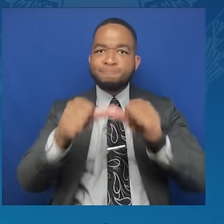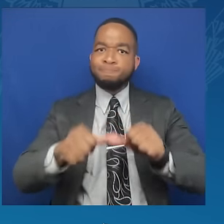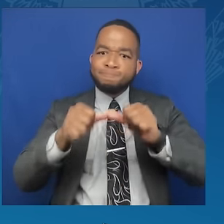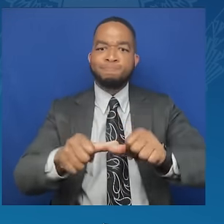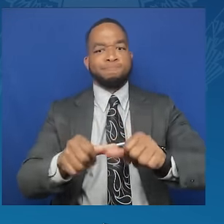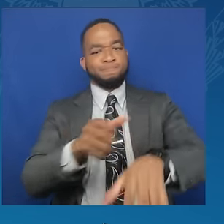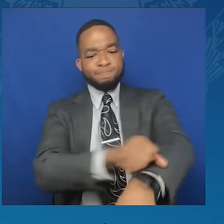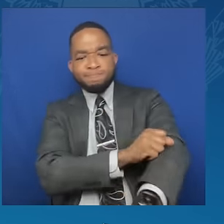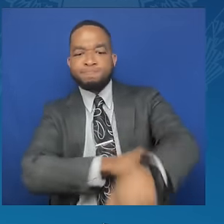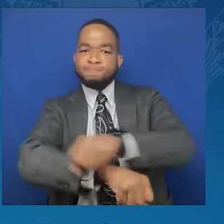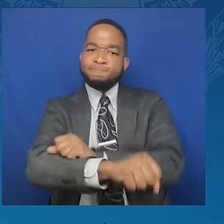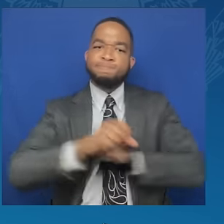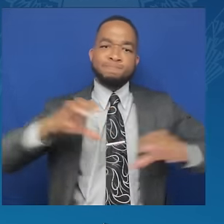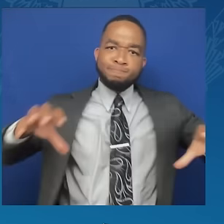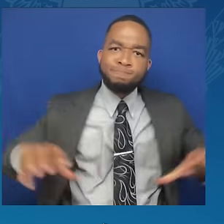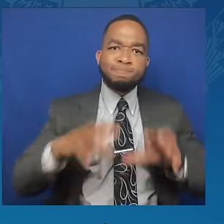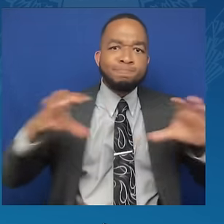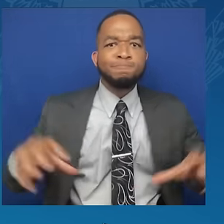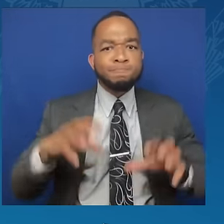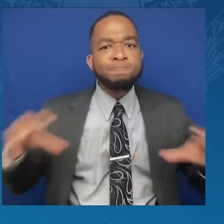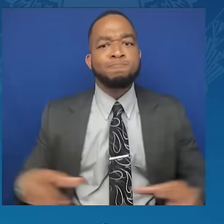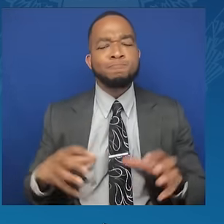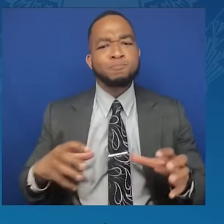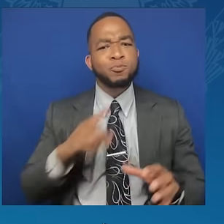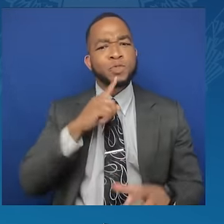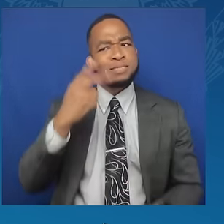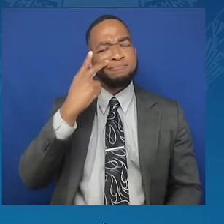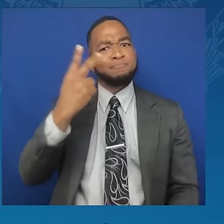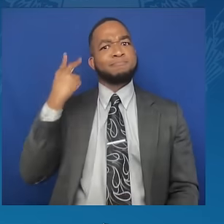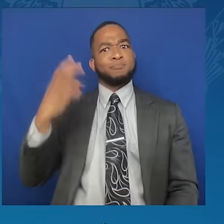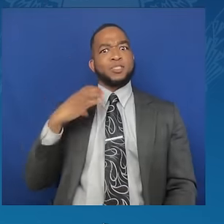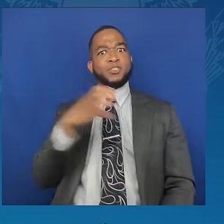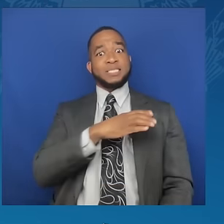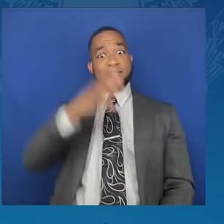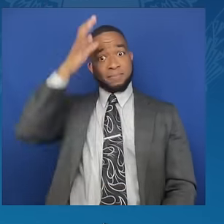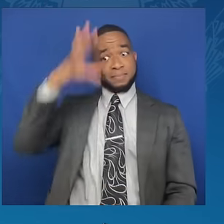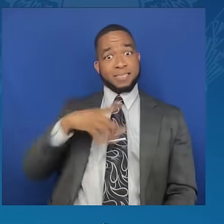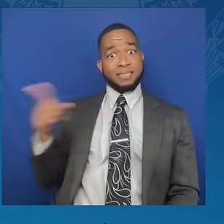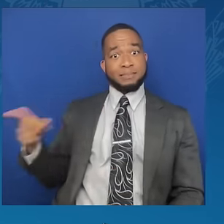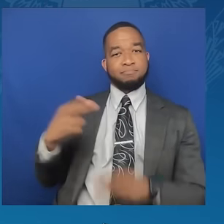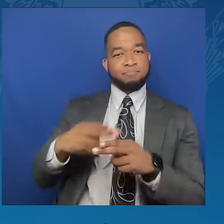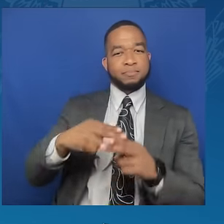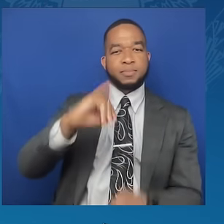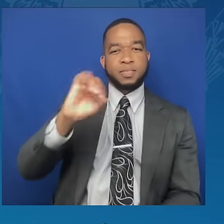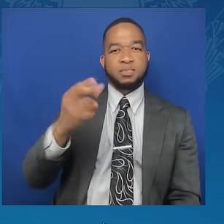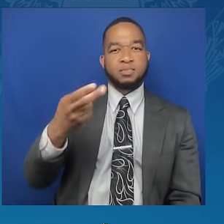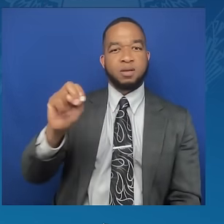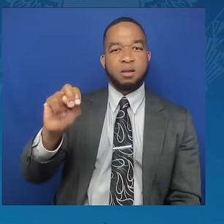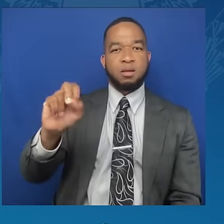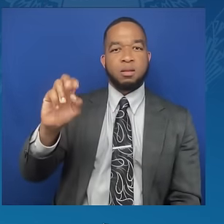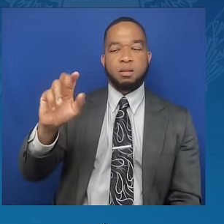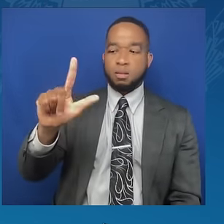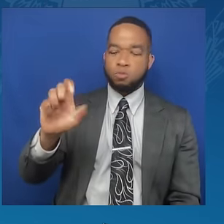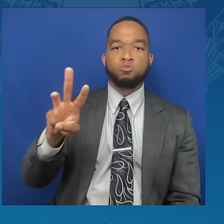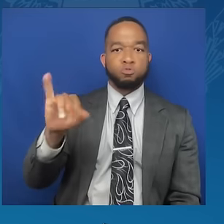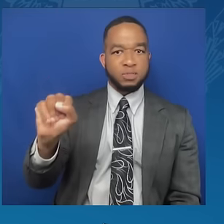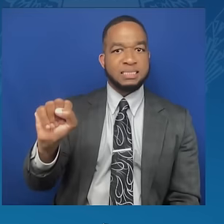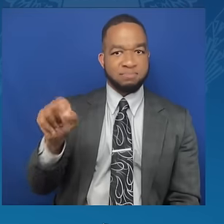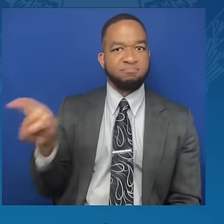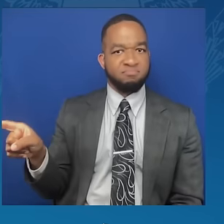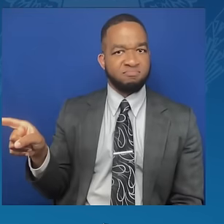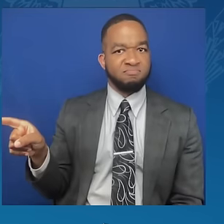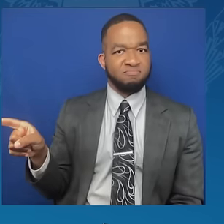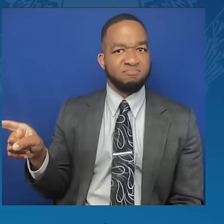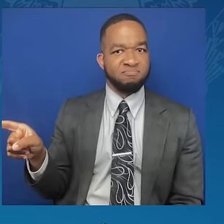Lewis, who I had the privilege to serve with for 2 short years. I was in awe of